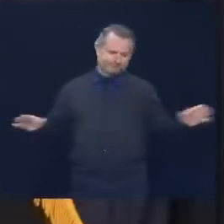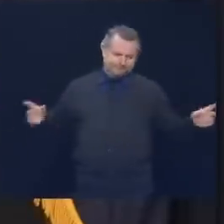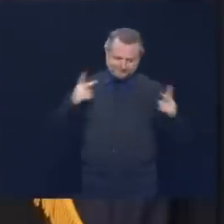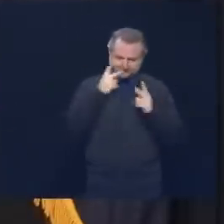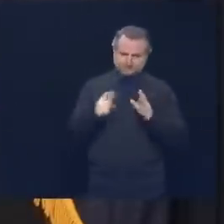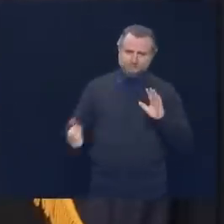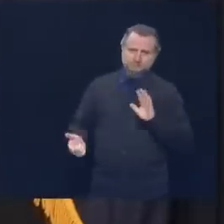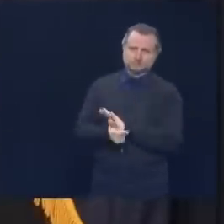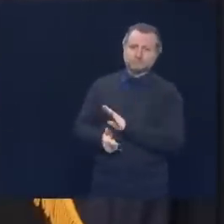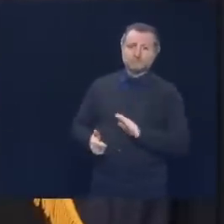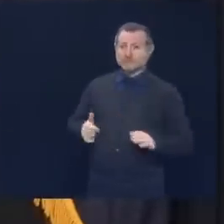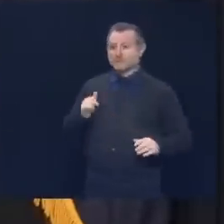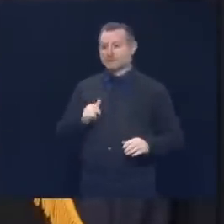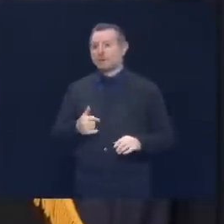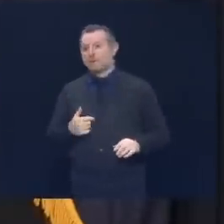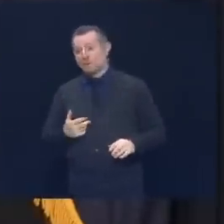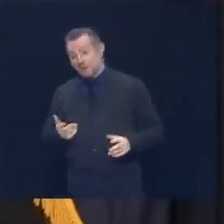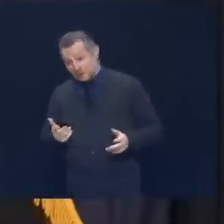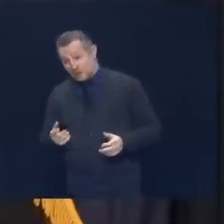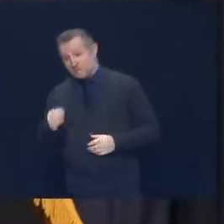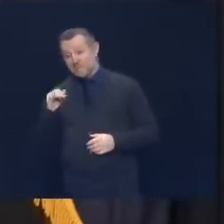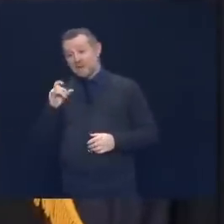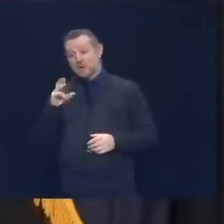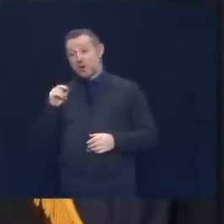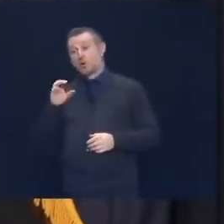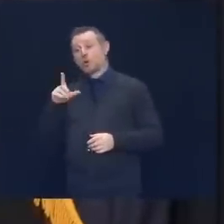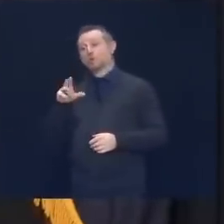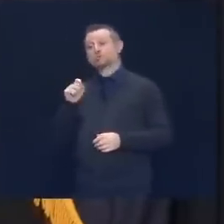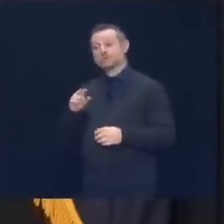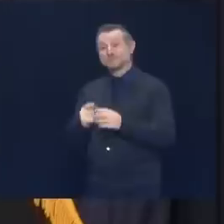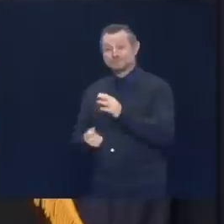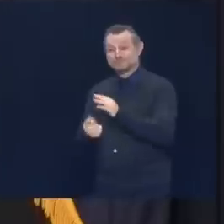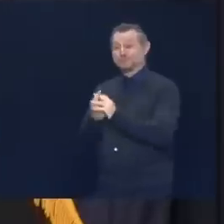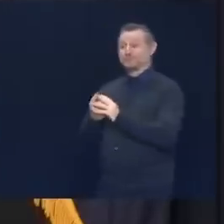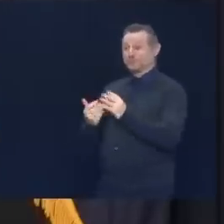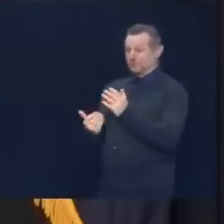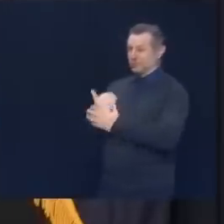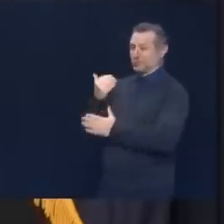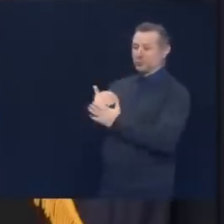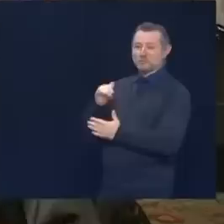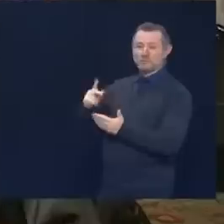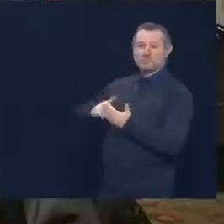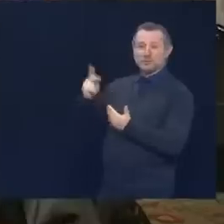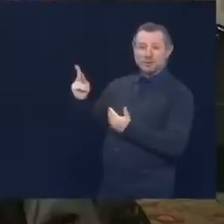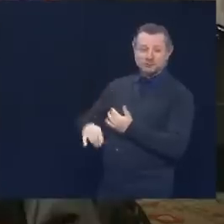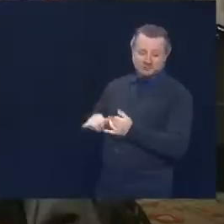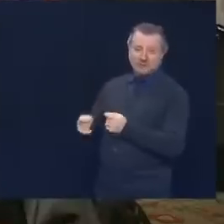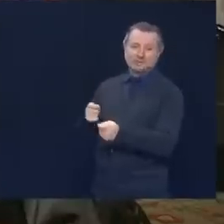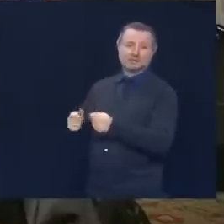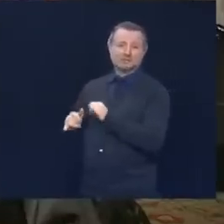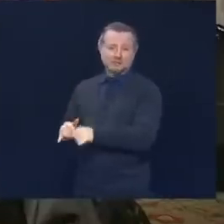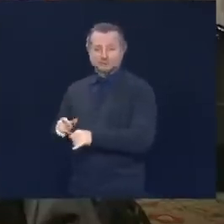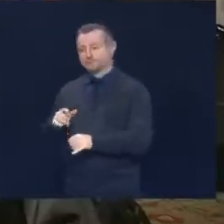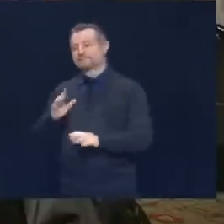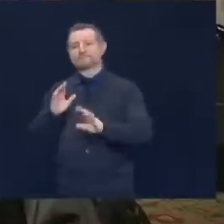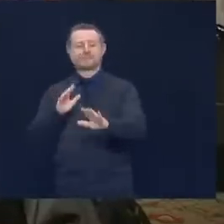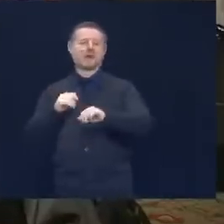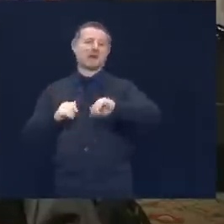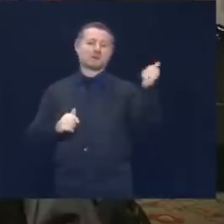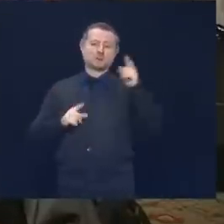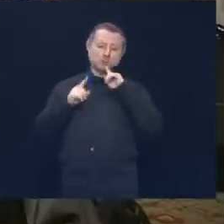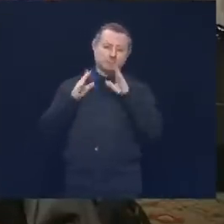zone program, the microcluster program is a new program. Before that, everything was different. Governor, two questions. First of